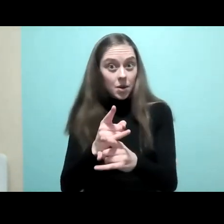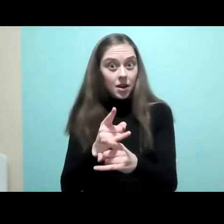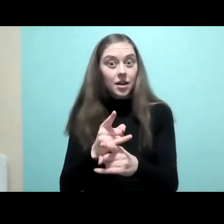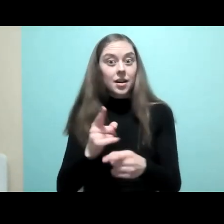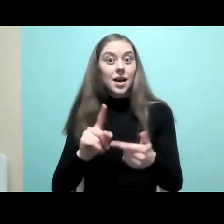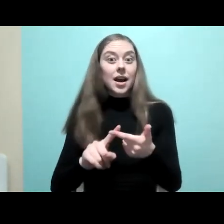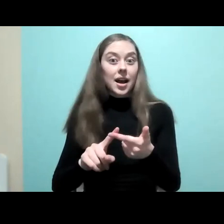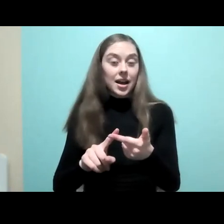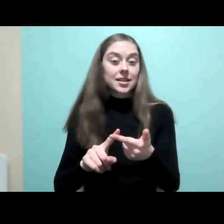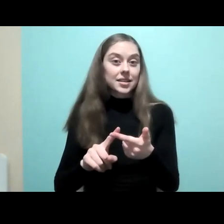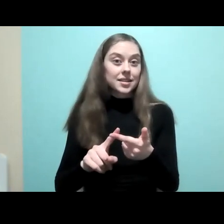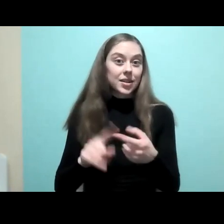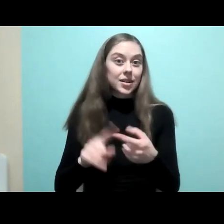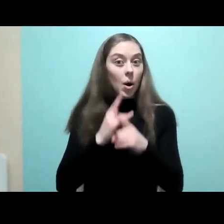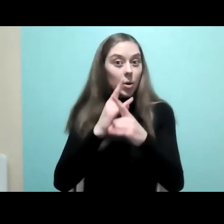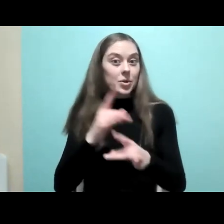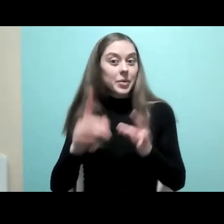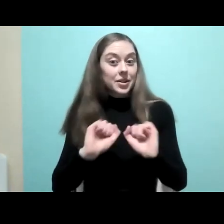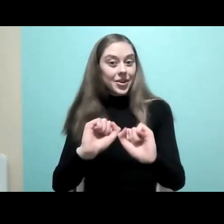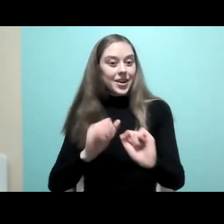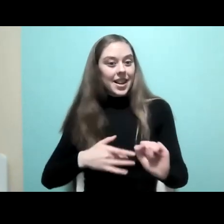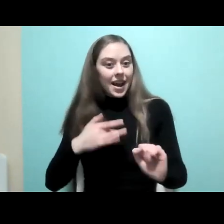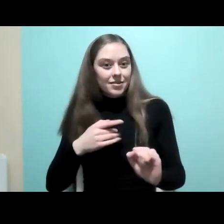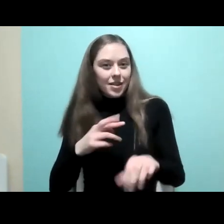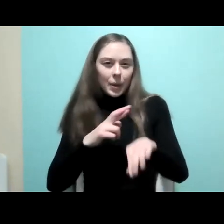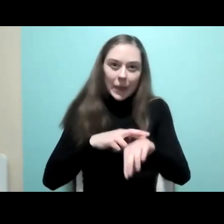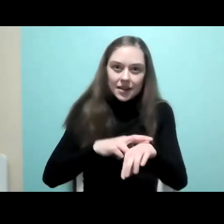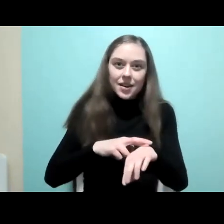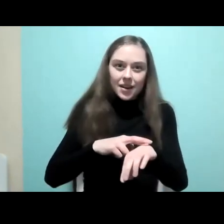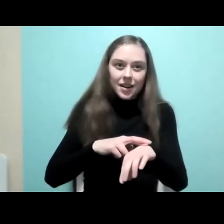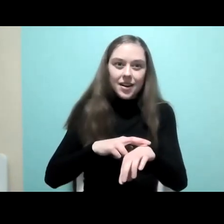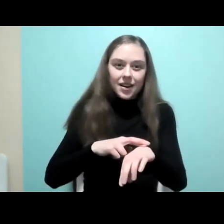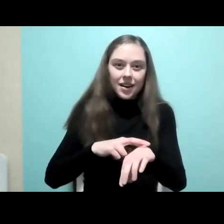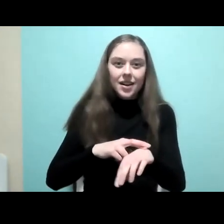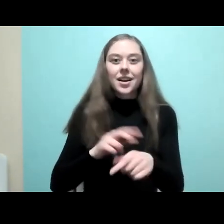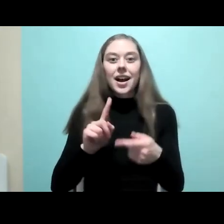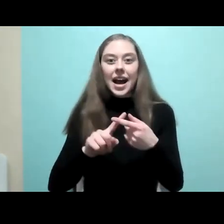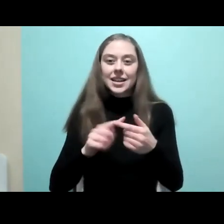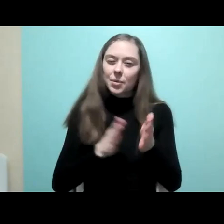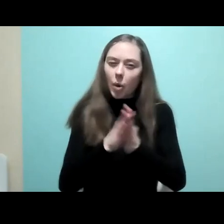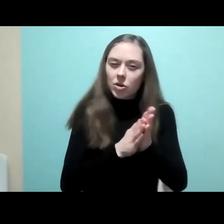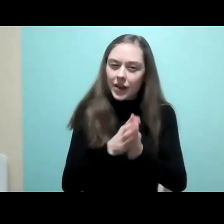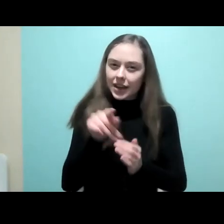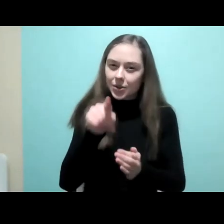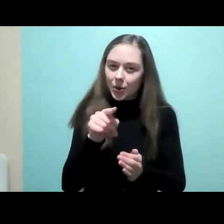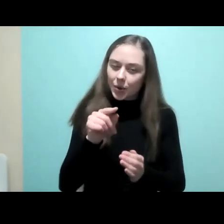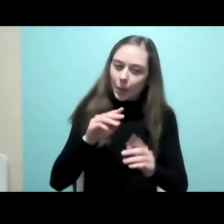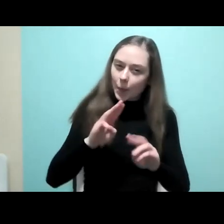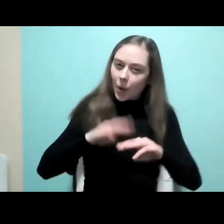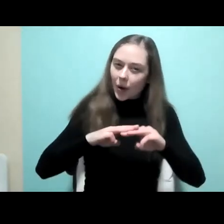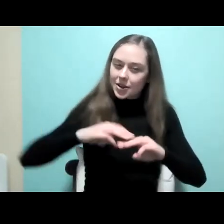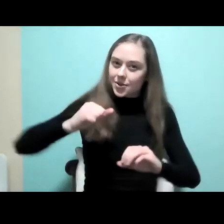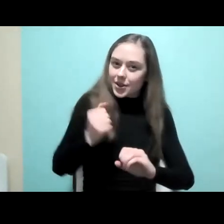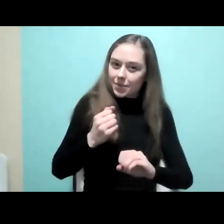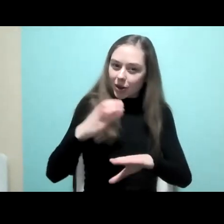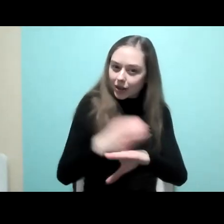make your life a little bit easier. We hope that we've helped to motivate you a little bit to keep going.